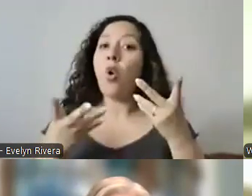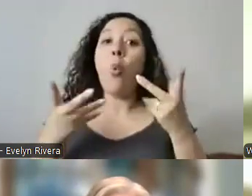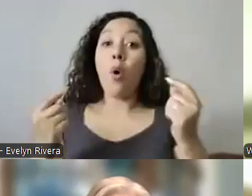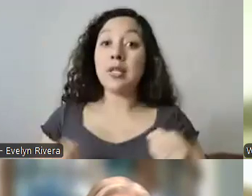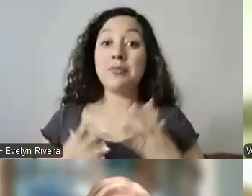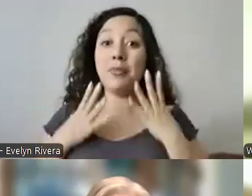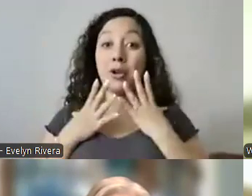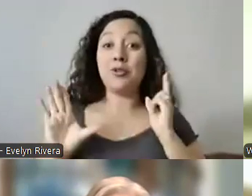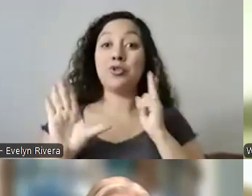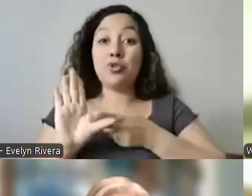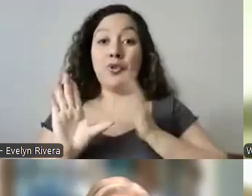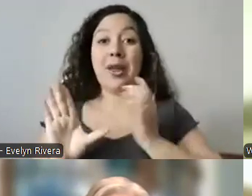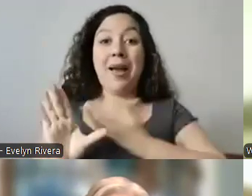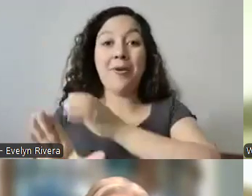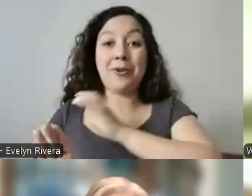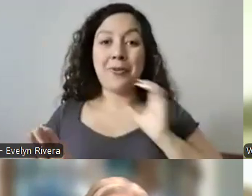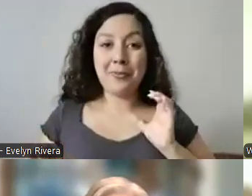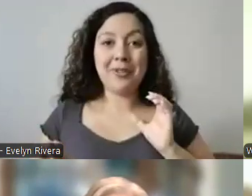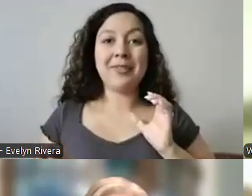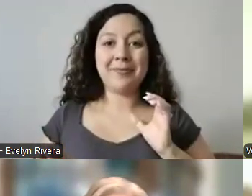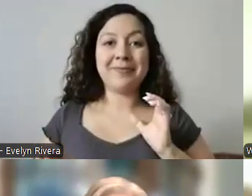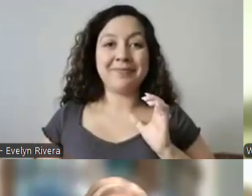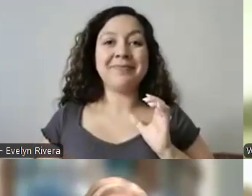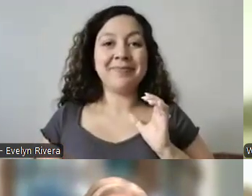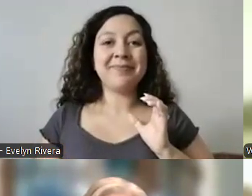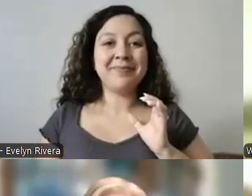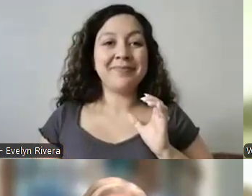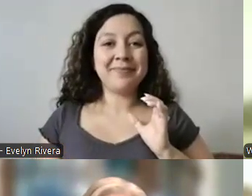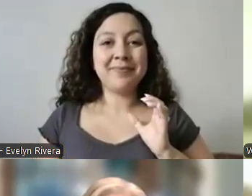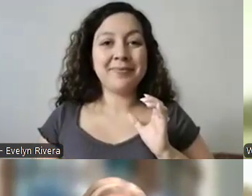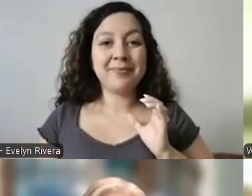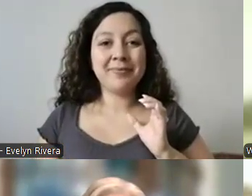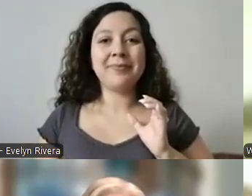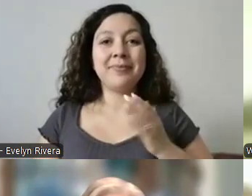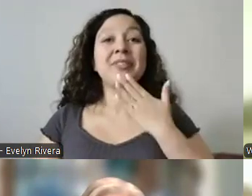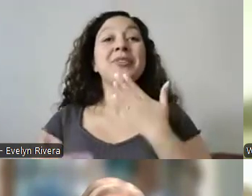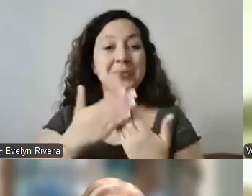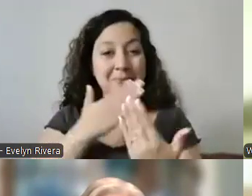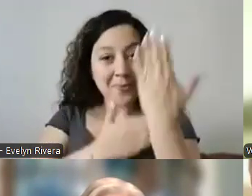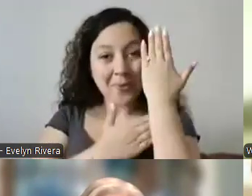apply to serve on this committee? Sure. Yeah, good morning, everyone.